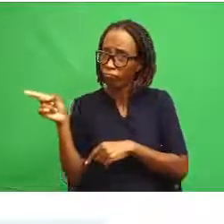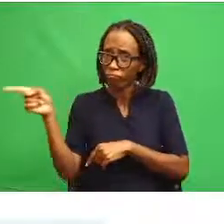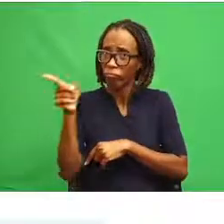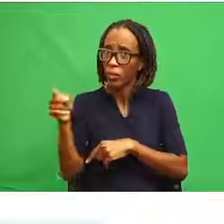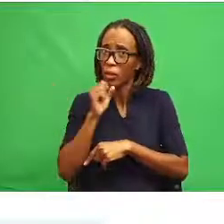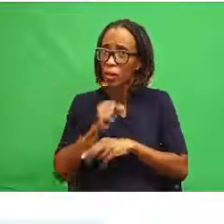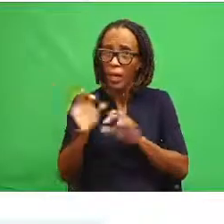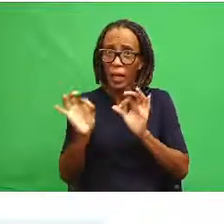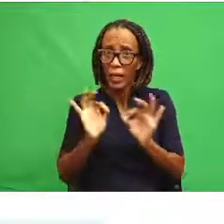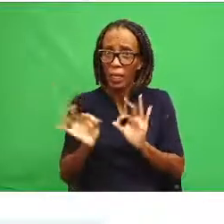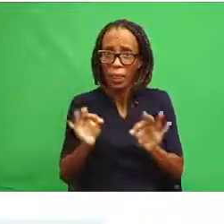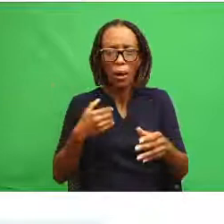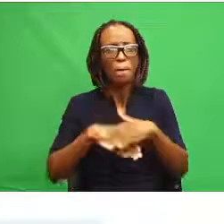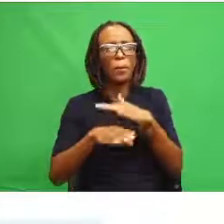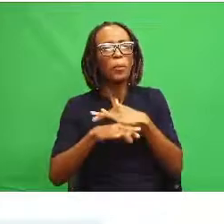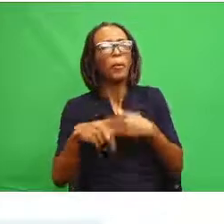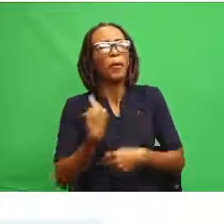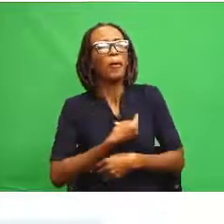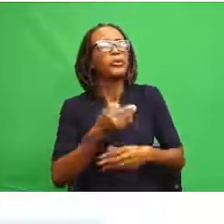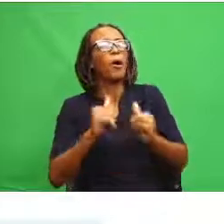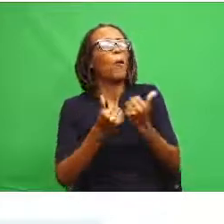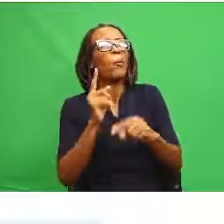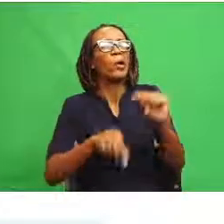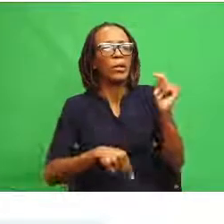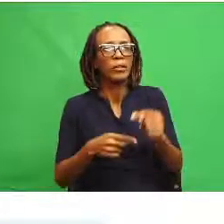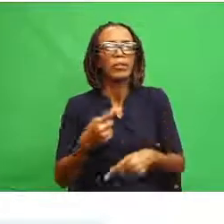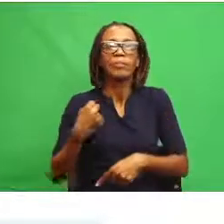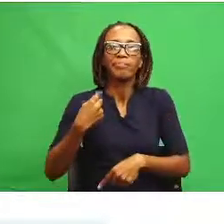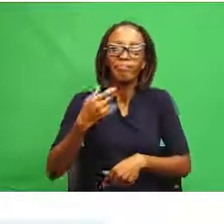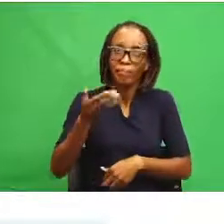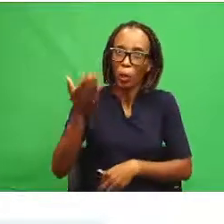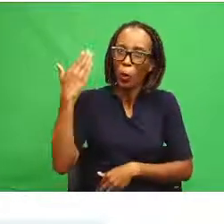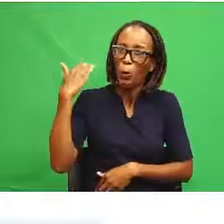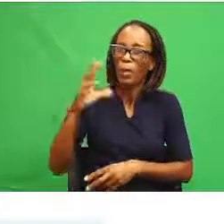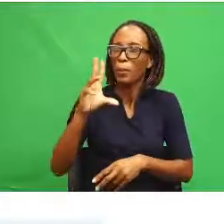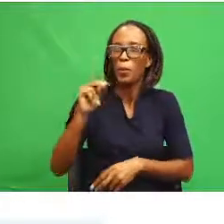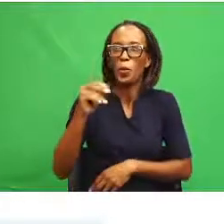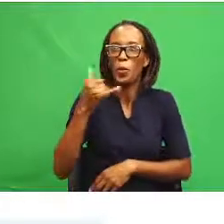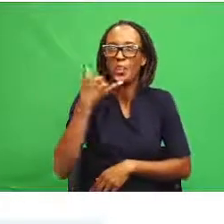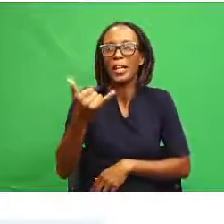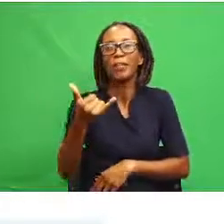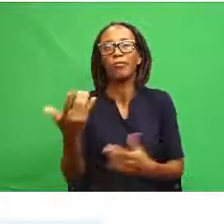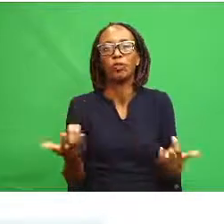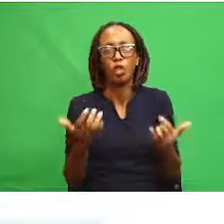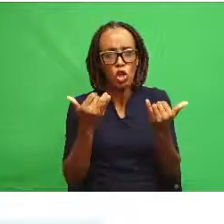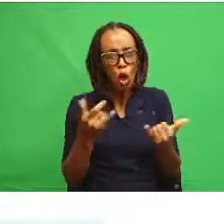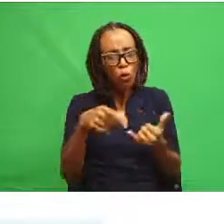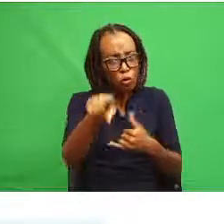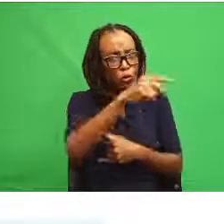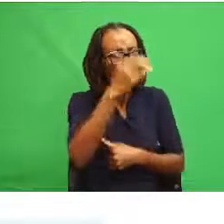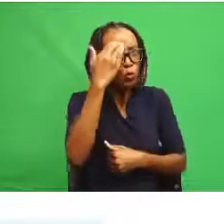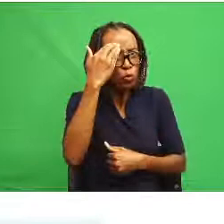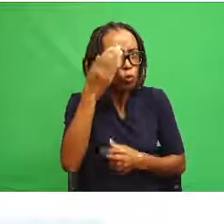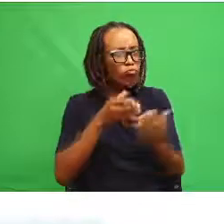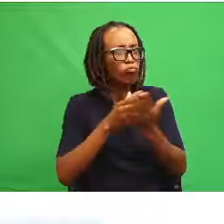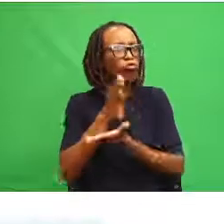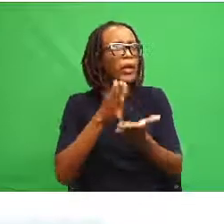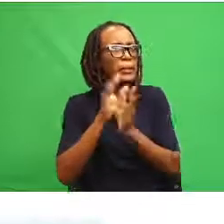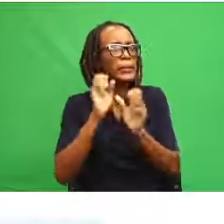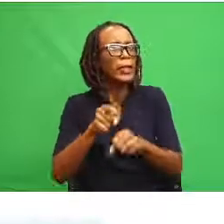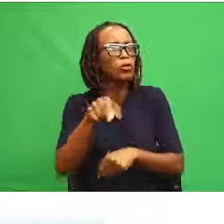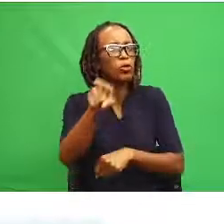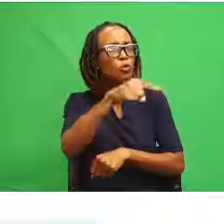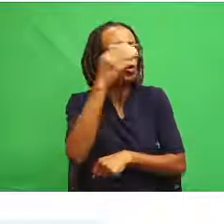the ministry and found out. So hence the reason now you know your rights, and you know the scams, as we've been